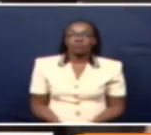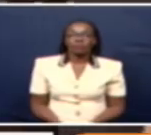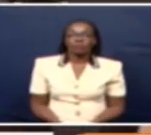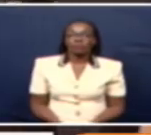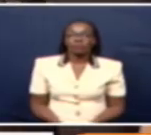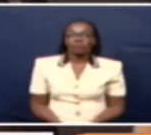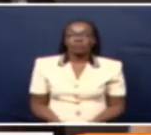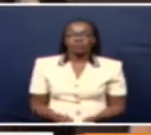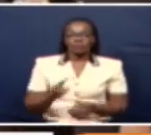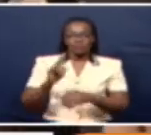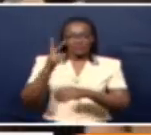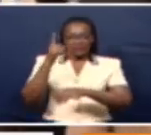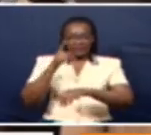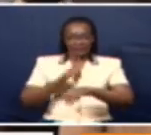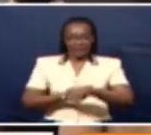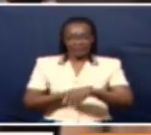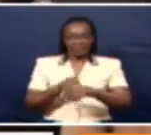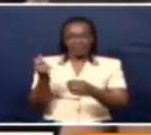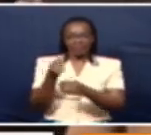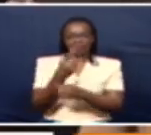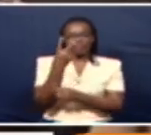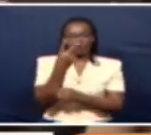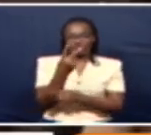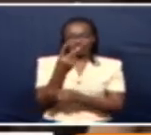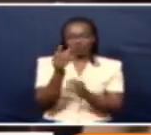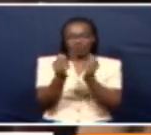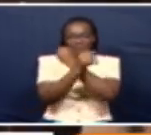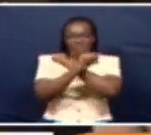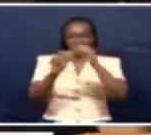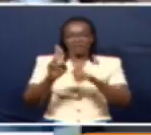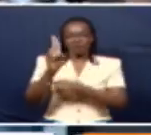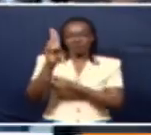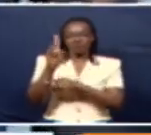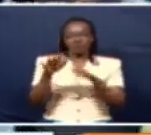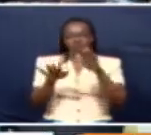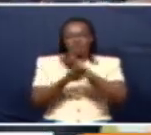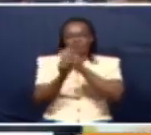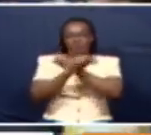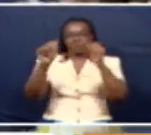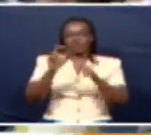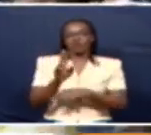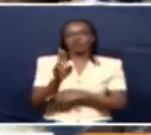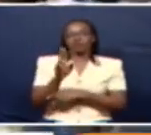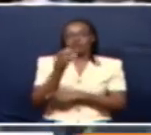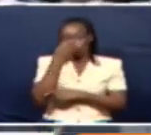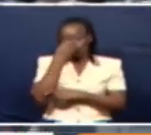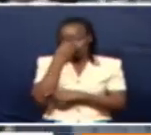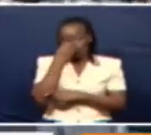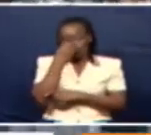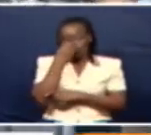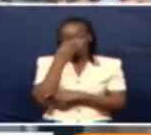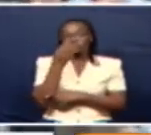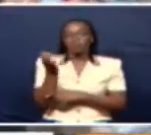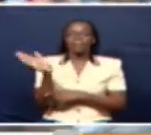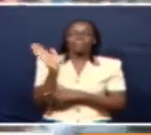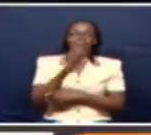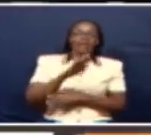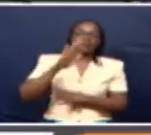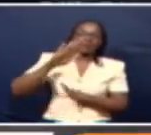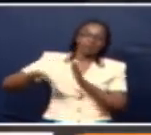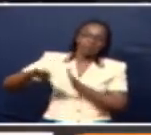For the second time in 2 months, President Uhuru Kenyatta and his DP William Ruto were at the Bomas of